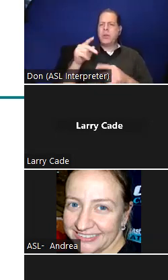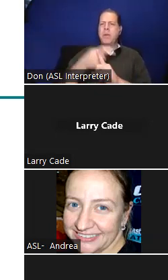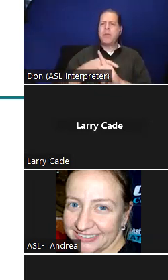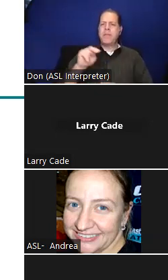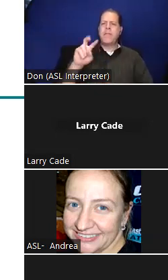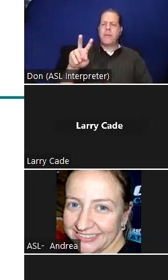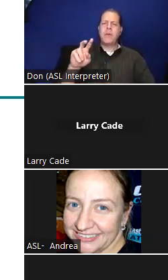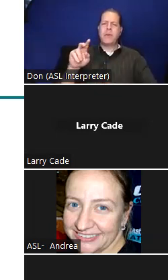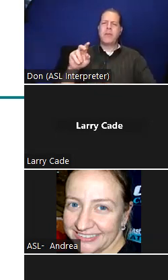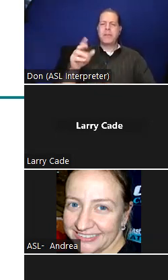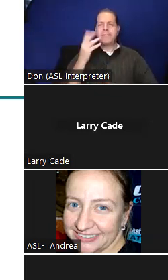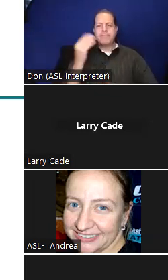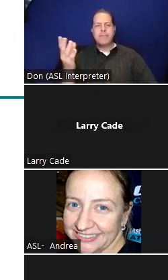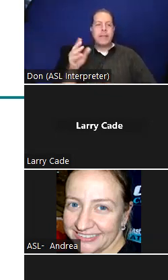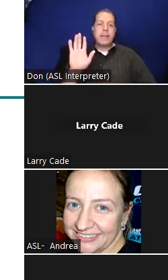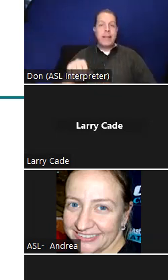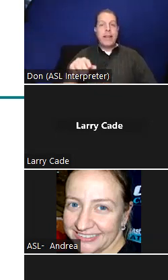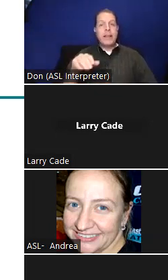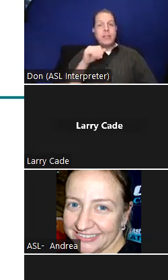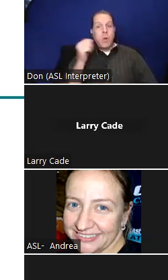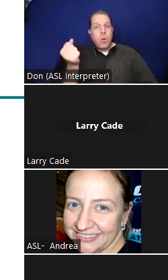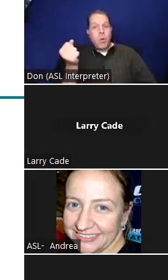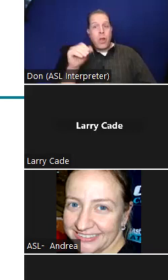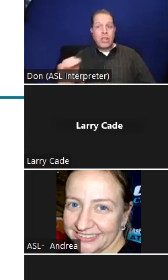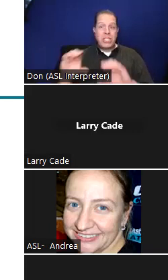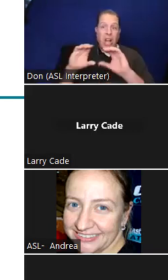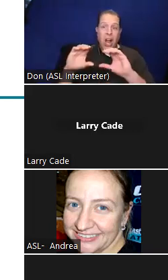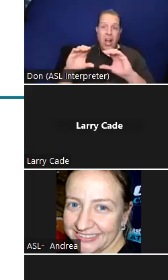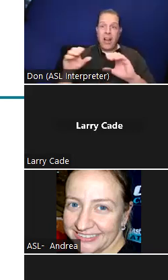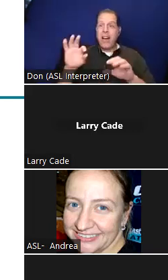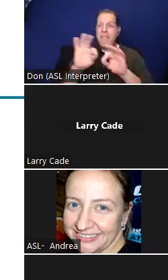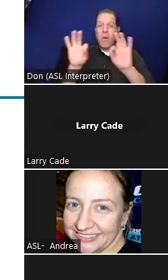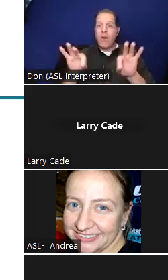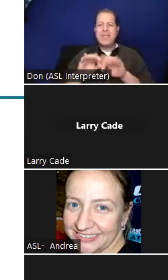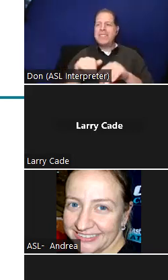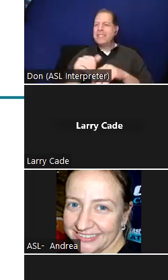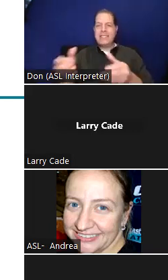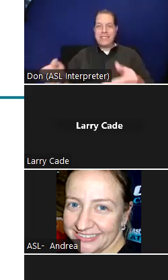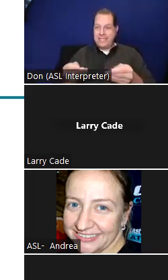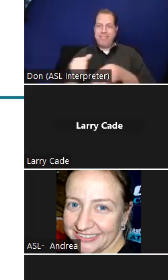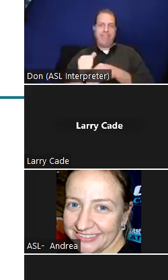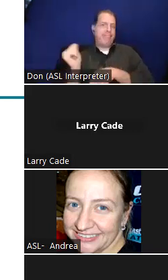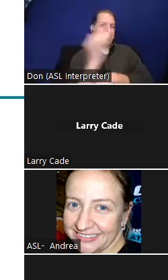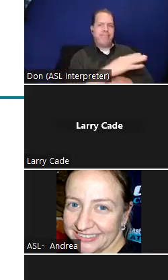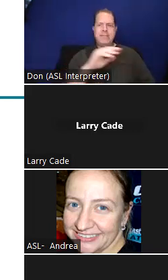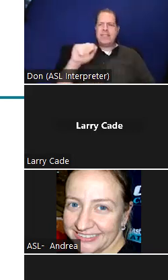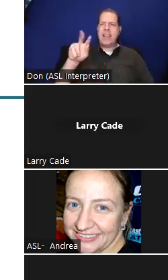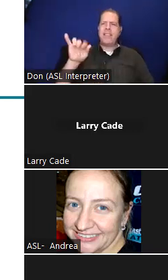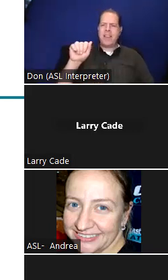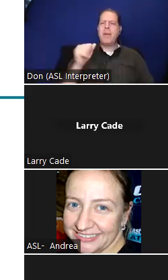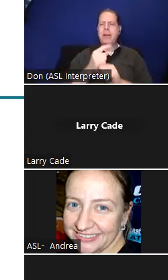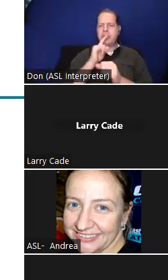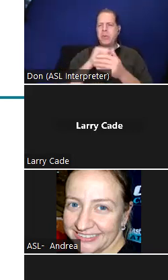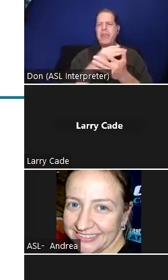you know, hey, don't hold on to those stacks of forms, send them to Navia ASAP. And that is just to make sure we can get